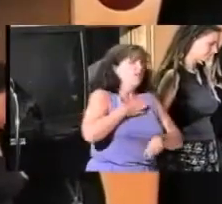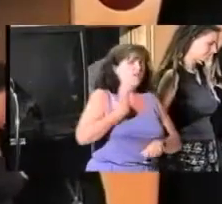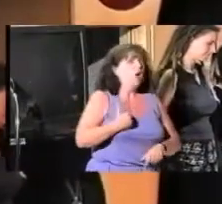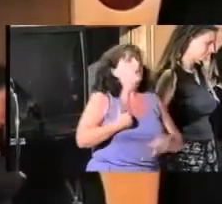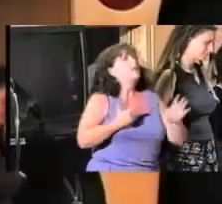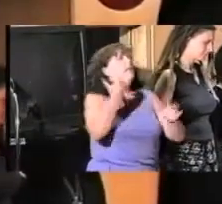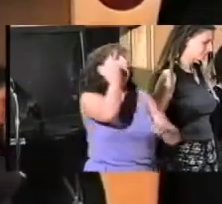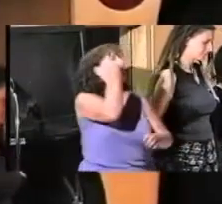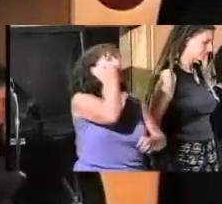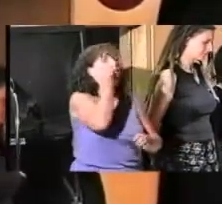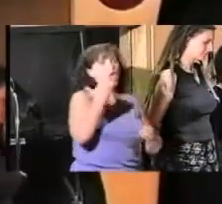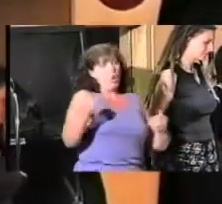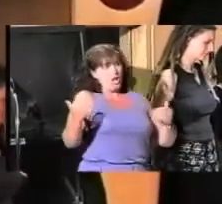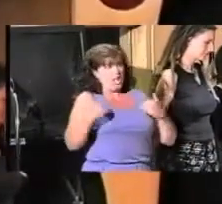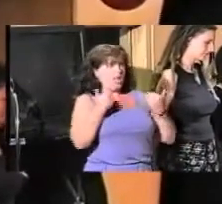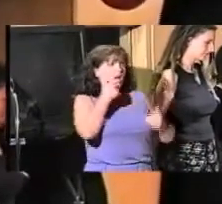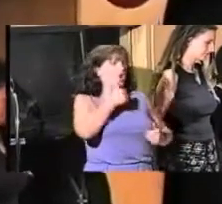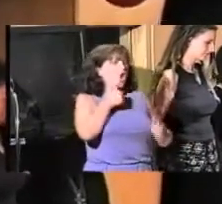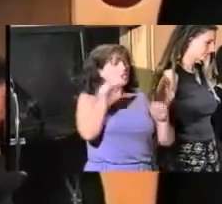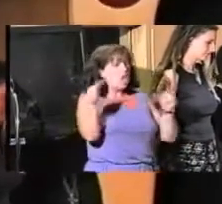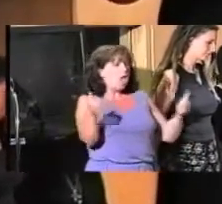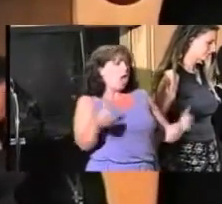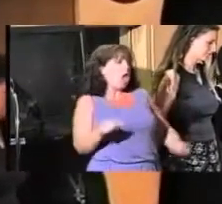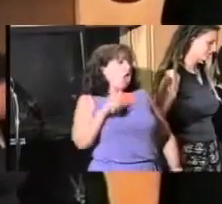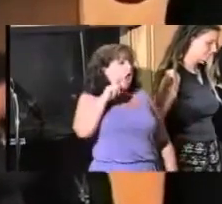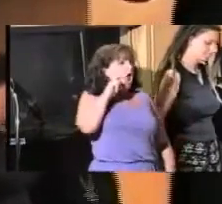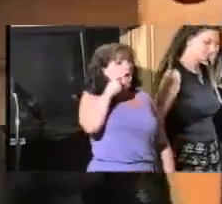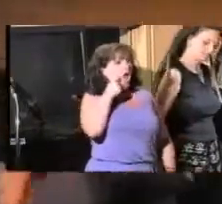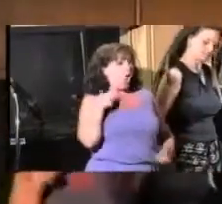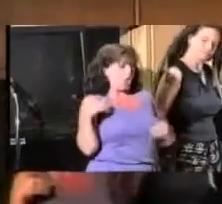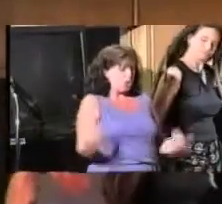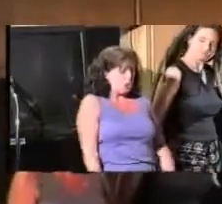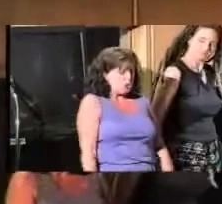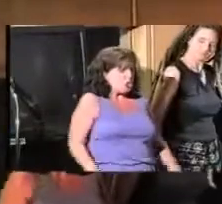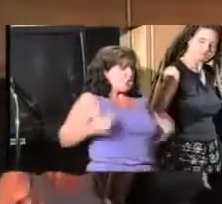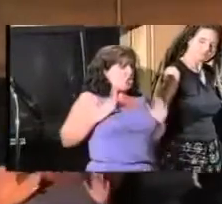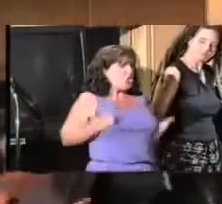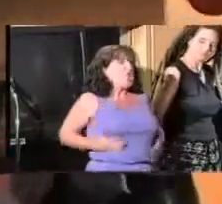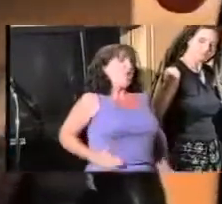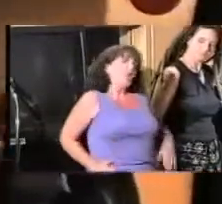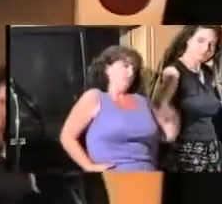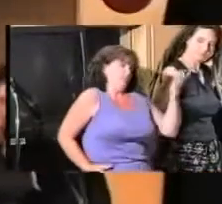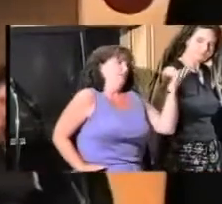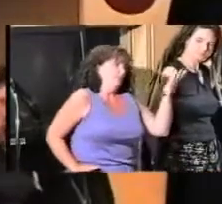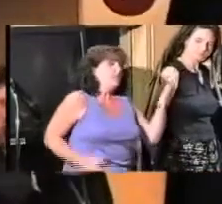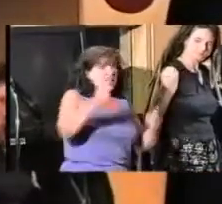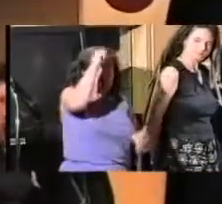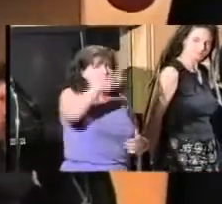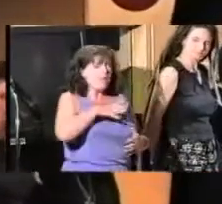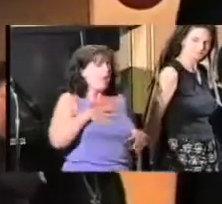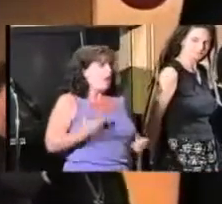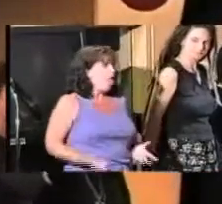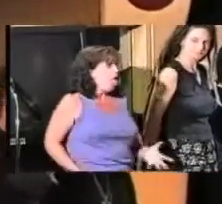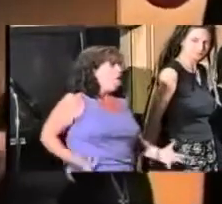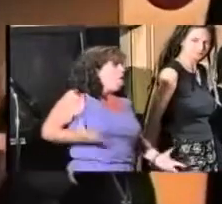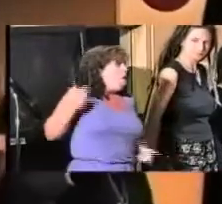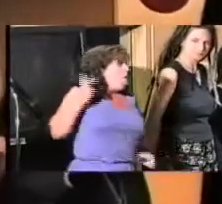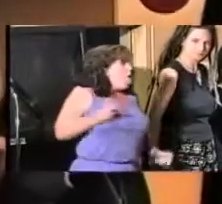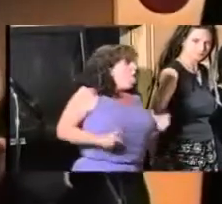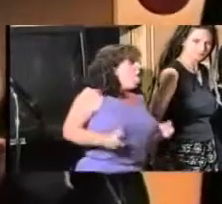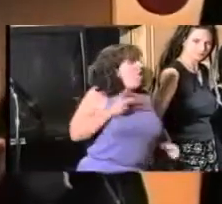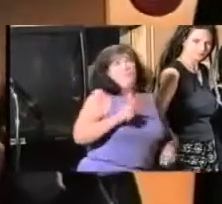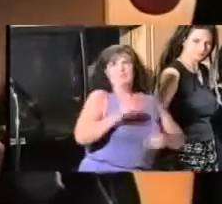well, young girls can be pretty sexy, you know, and they wear awfully short skirts. And men can't be expected to